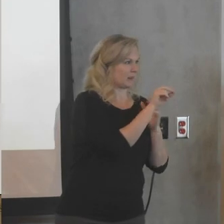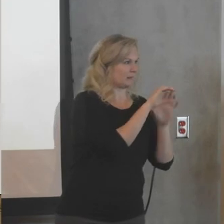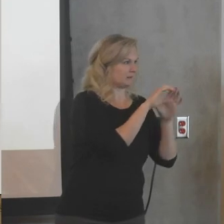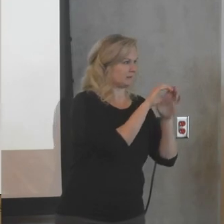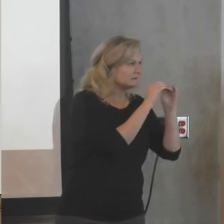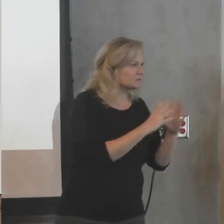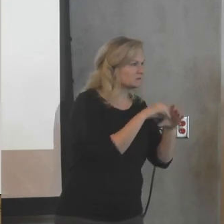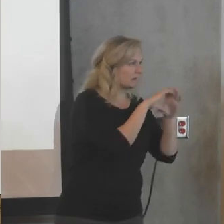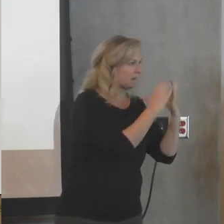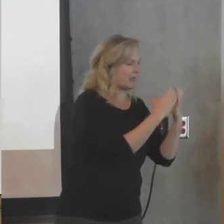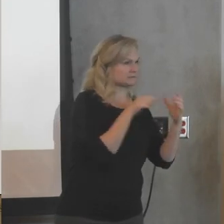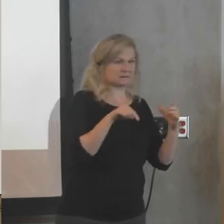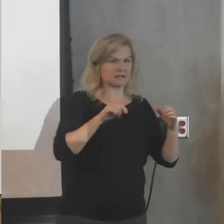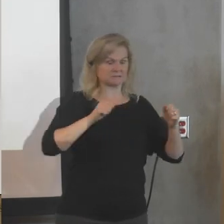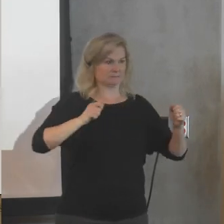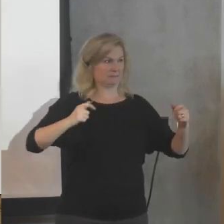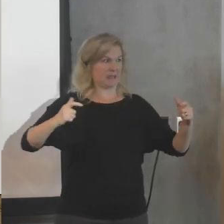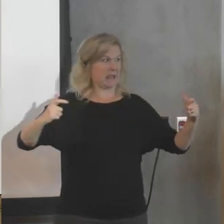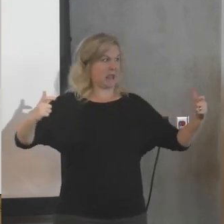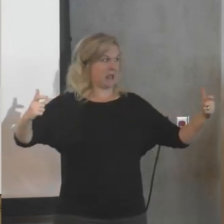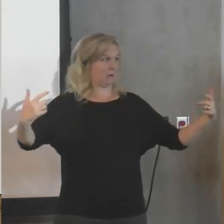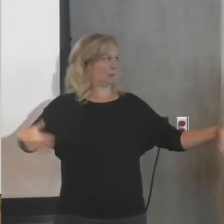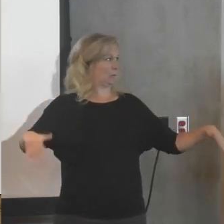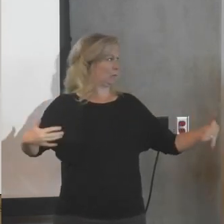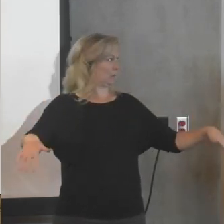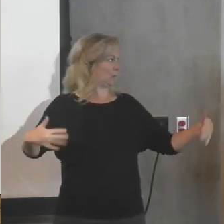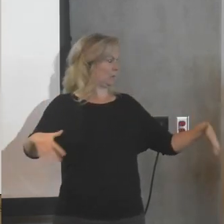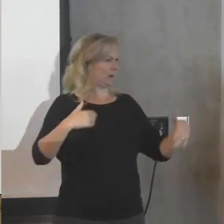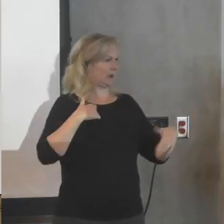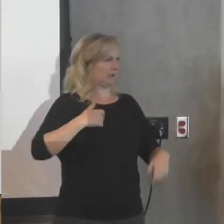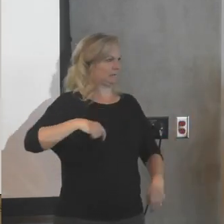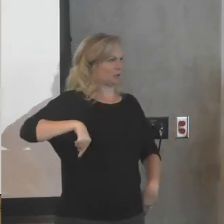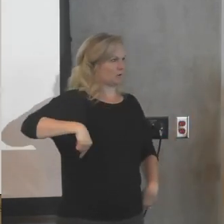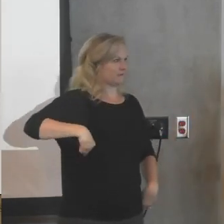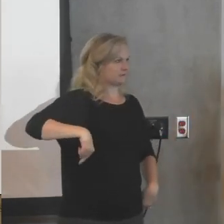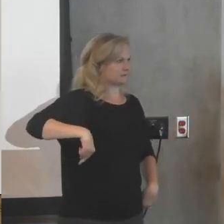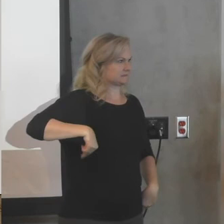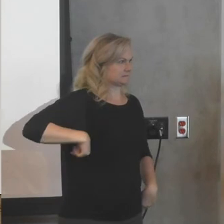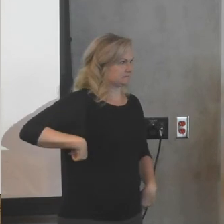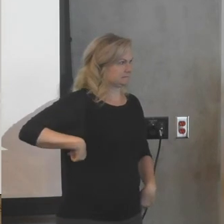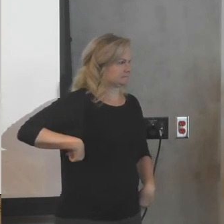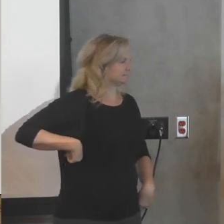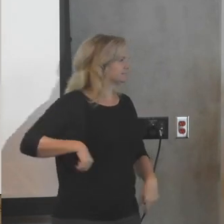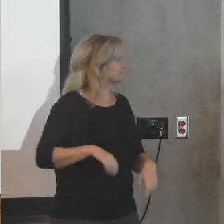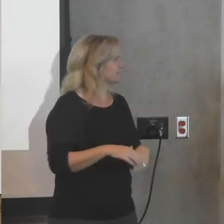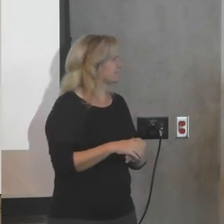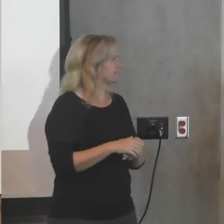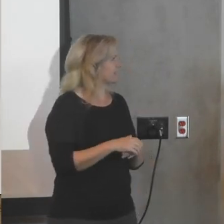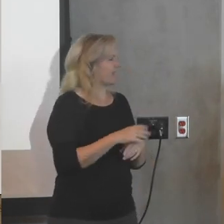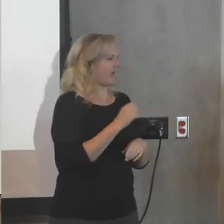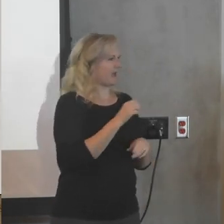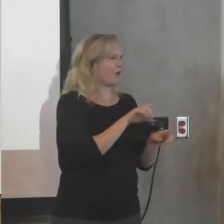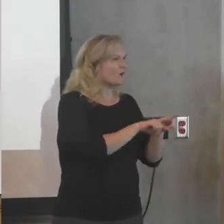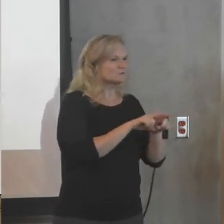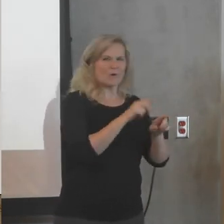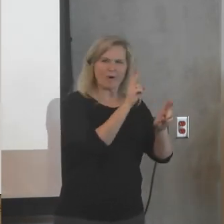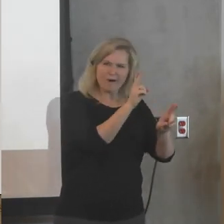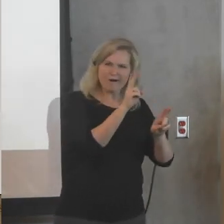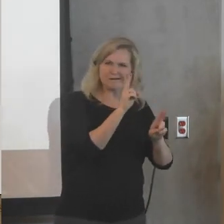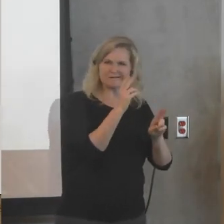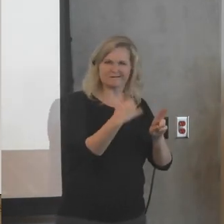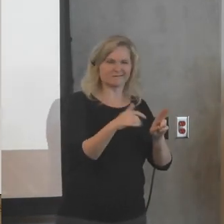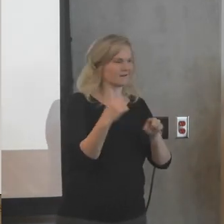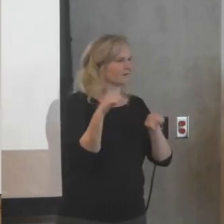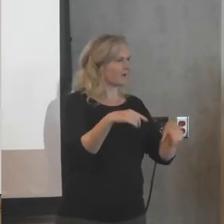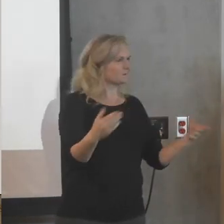library. It's never this big, so I'm nervous and very honored to